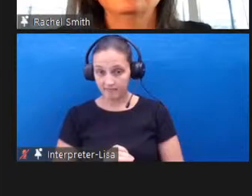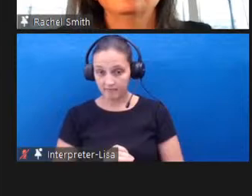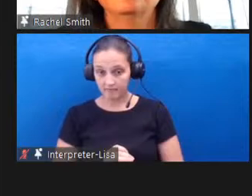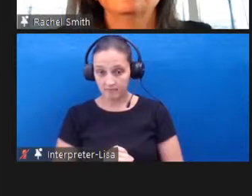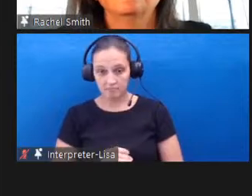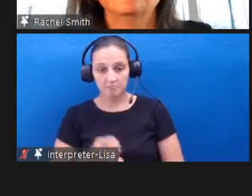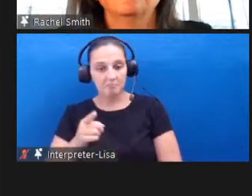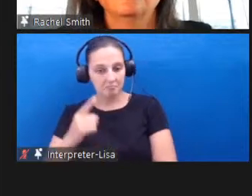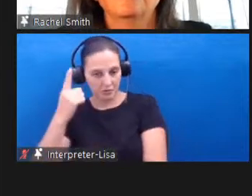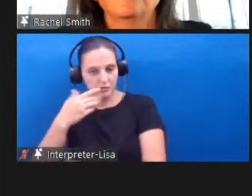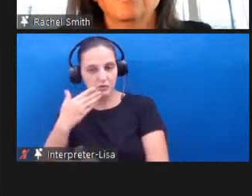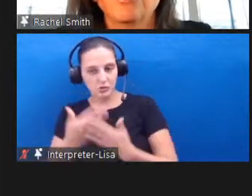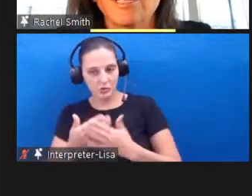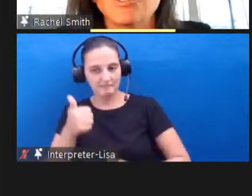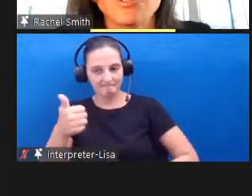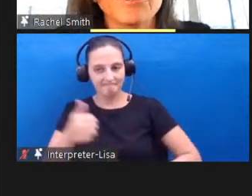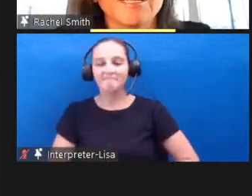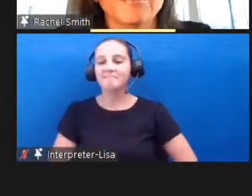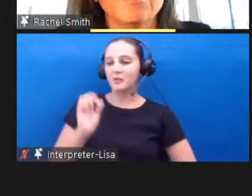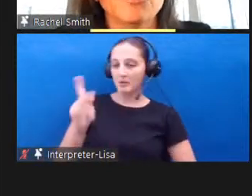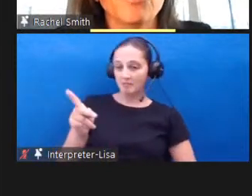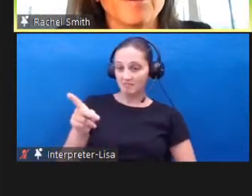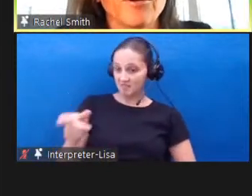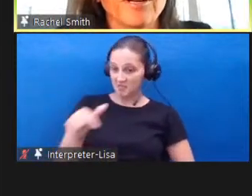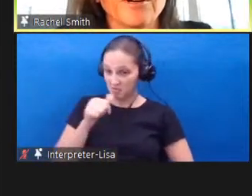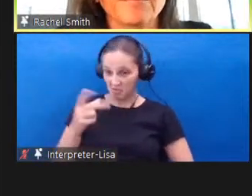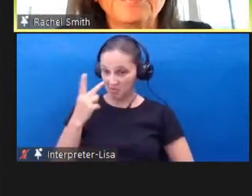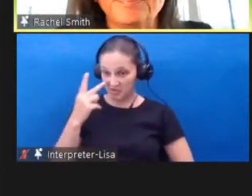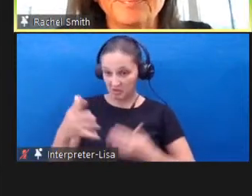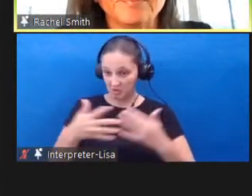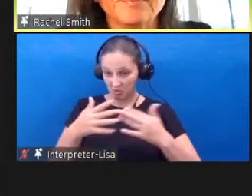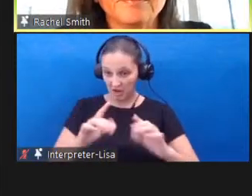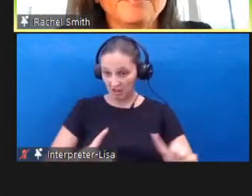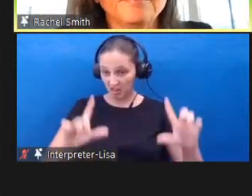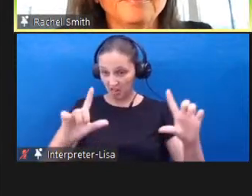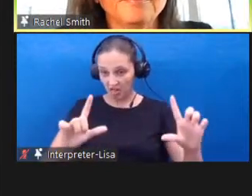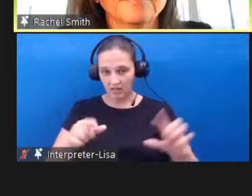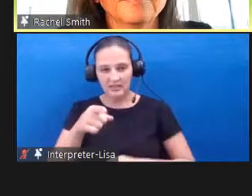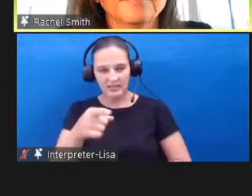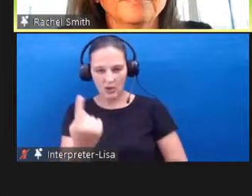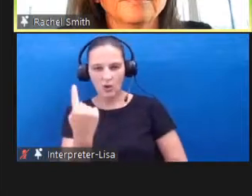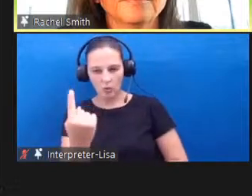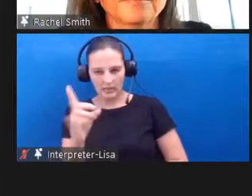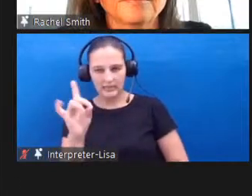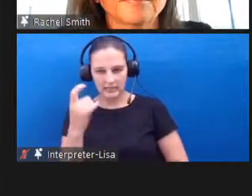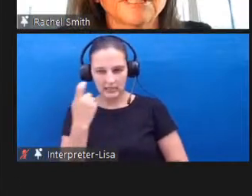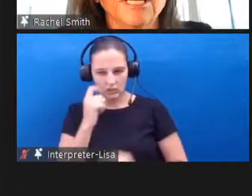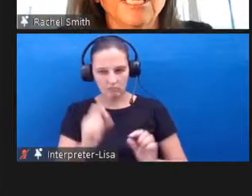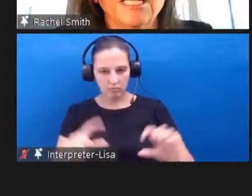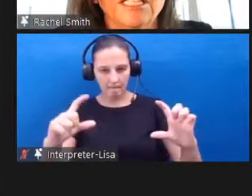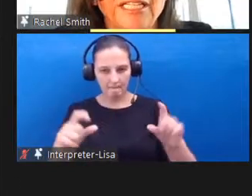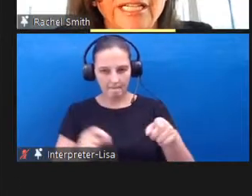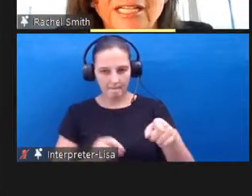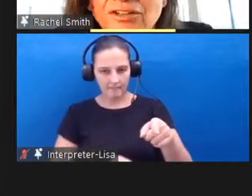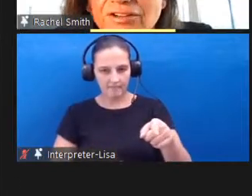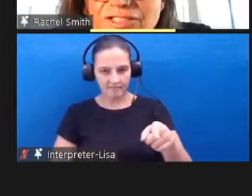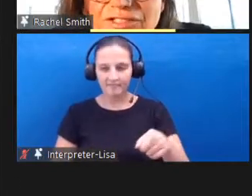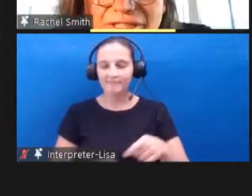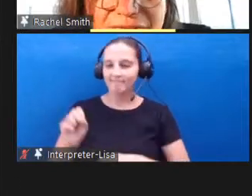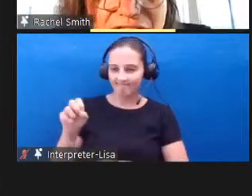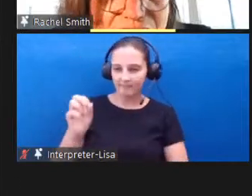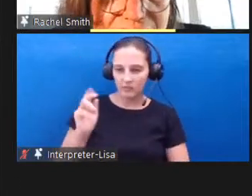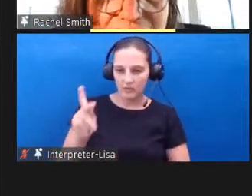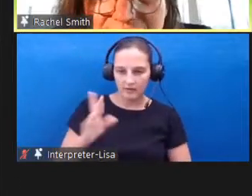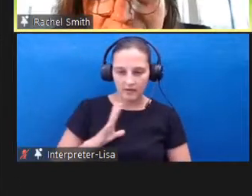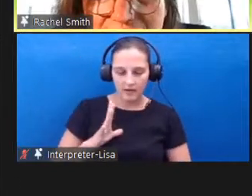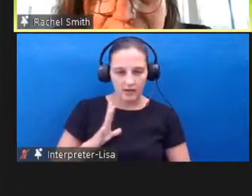It's looking good to me, Rachel. Okay, so you don't see a gray bar anywhere? One did just pop up. Yeah, all right. So